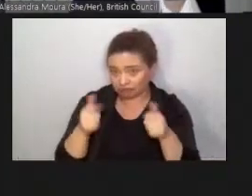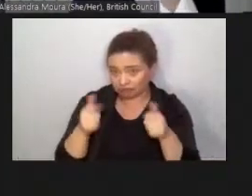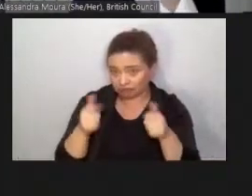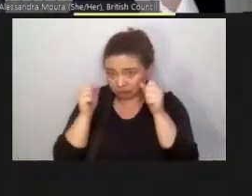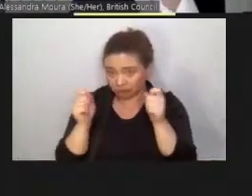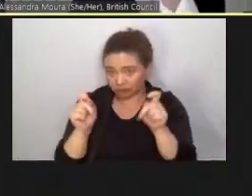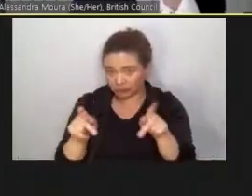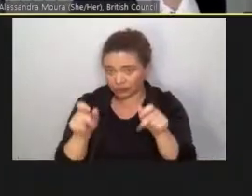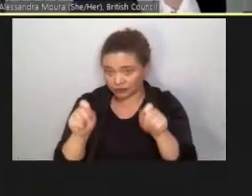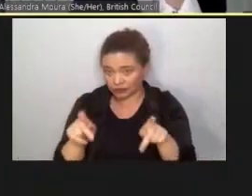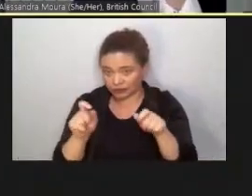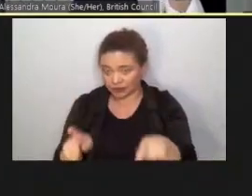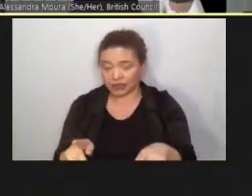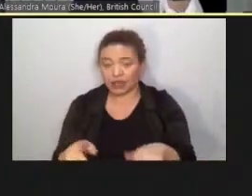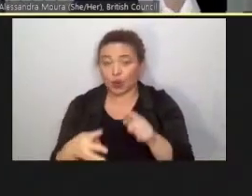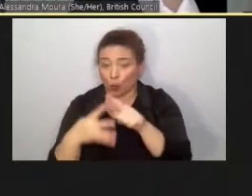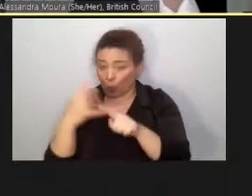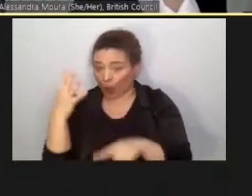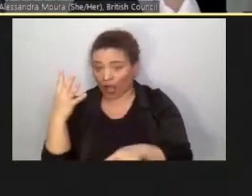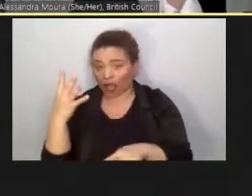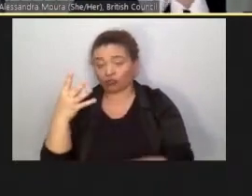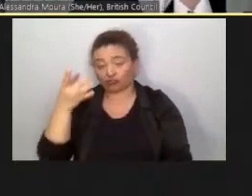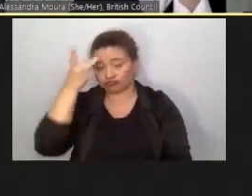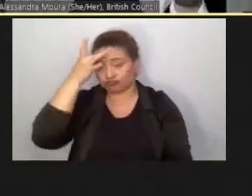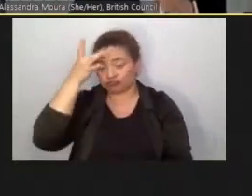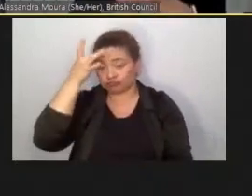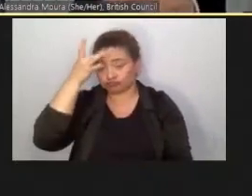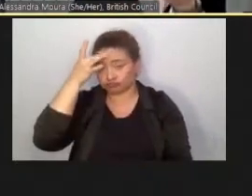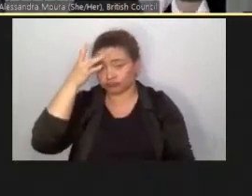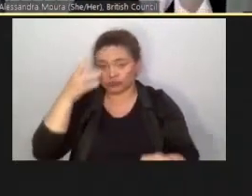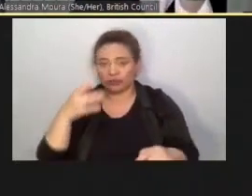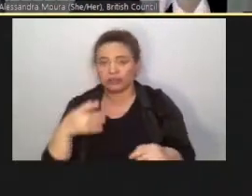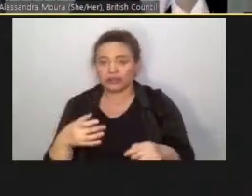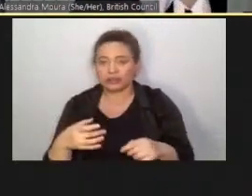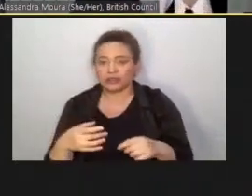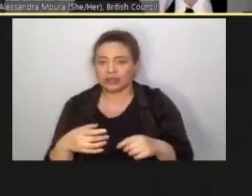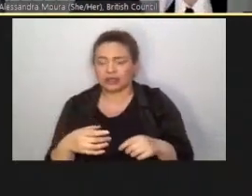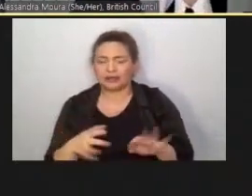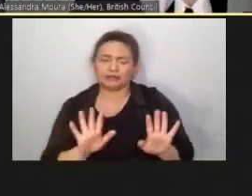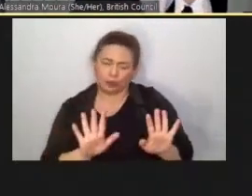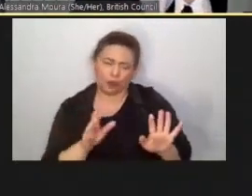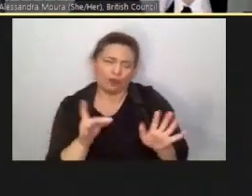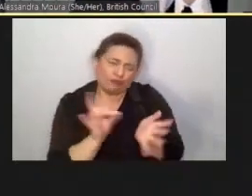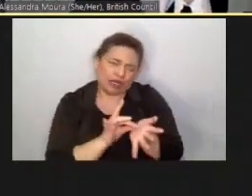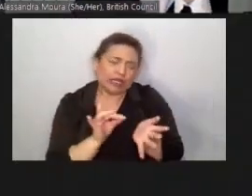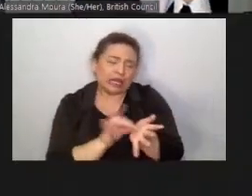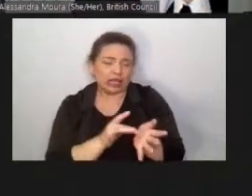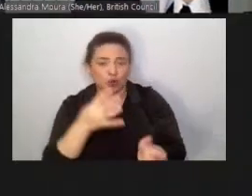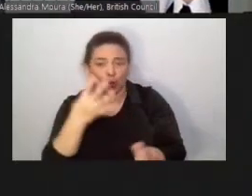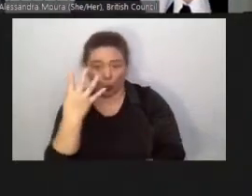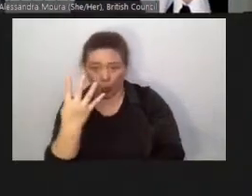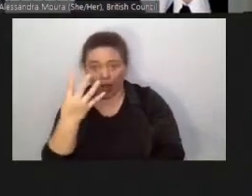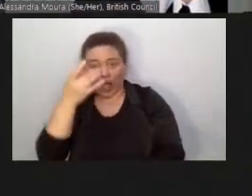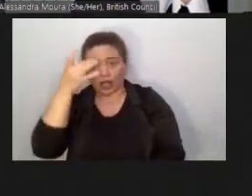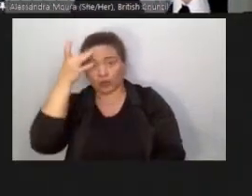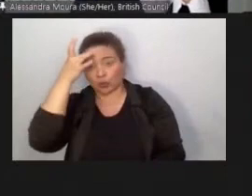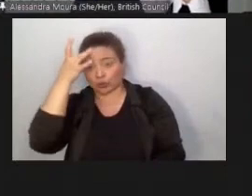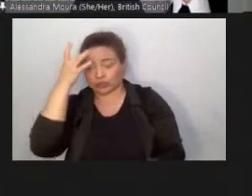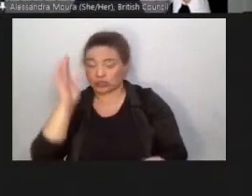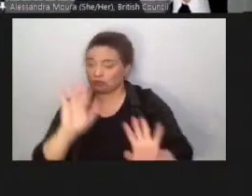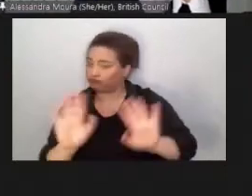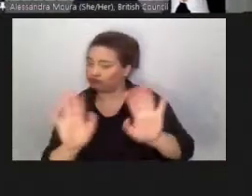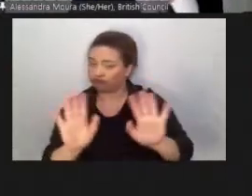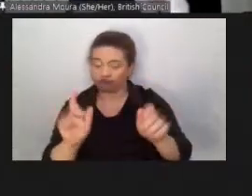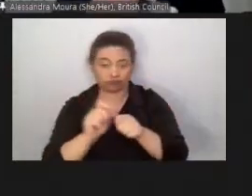awareness. I haven't went through the 4 levels of awareness. Okay, so the idea of